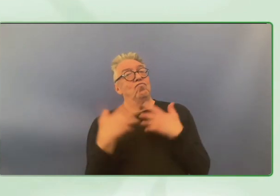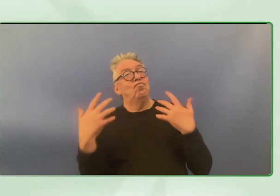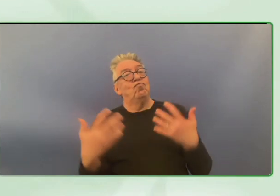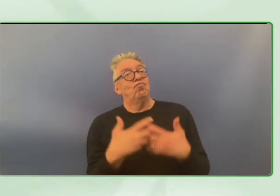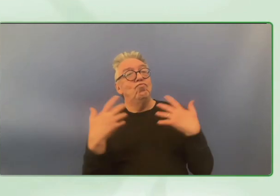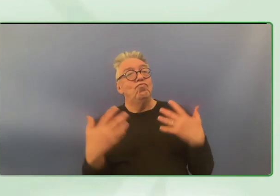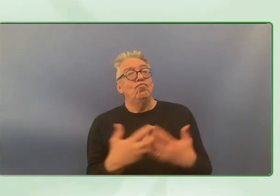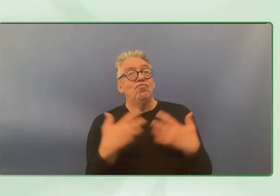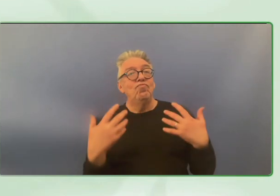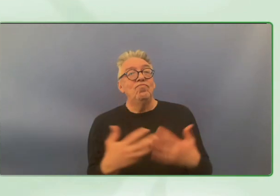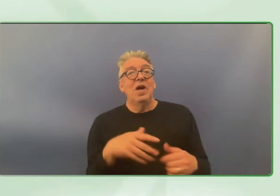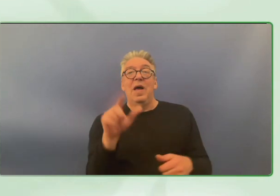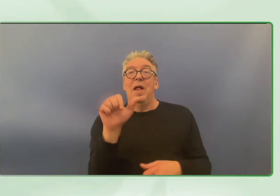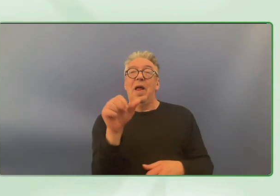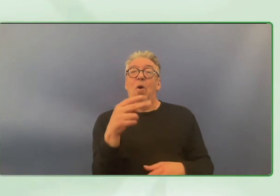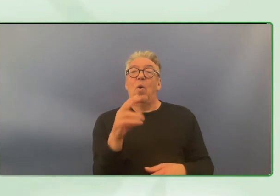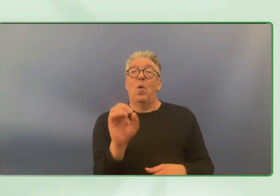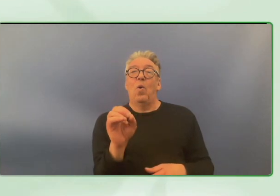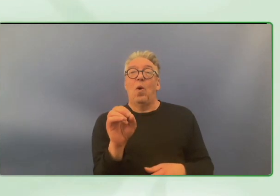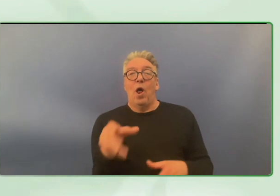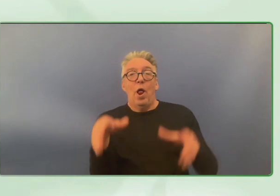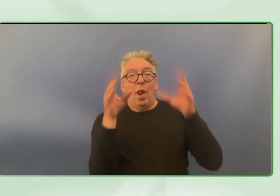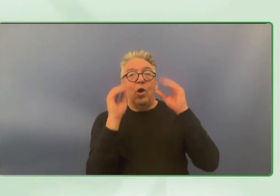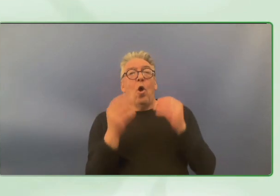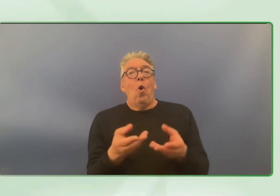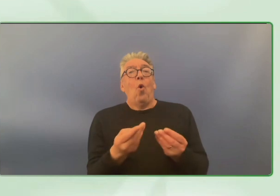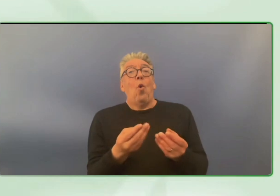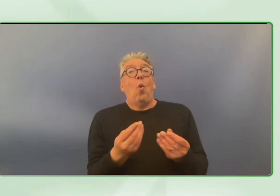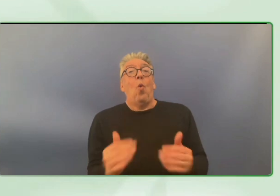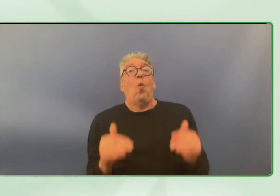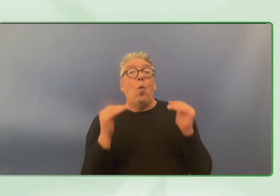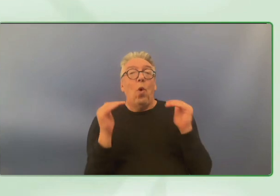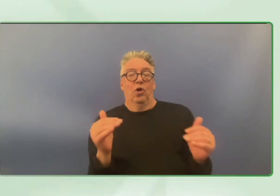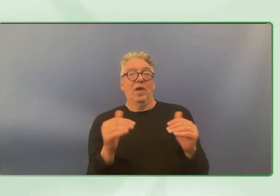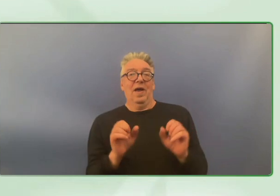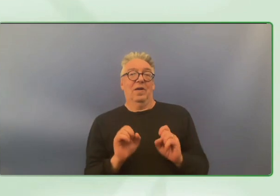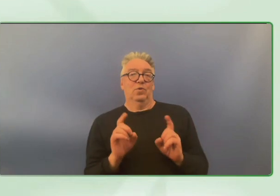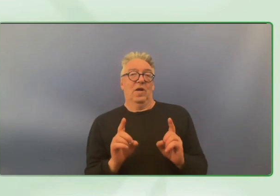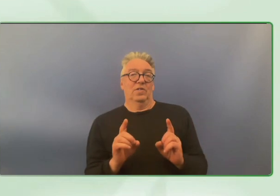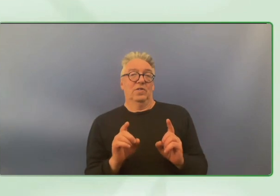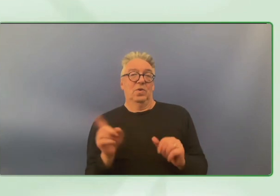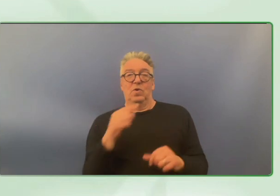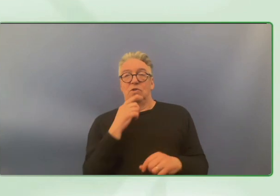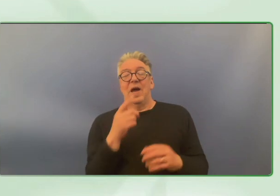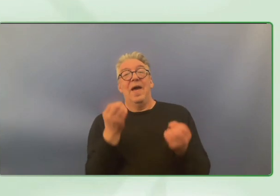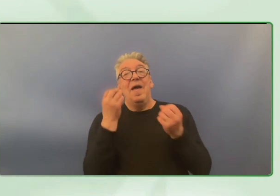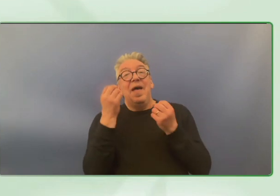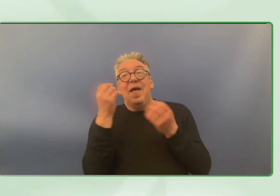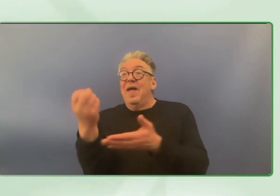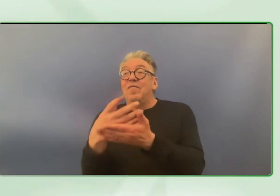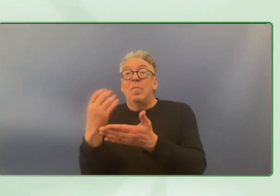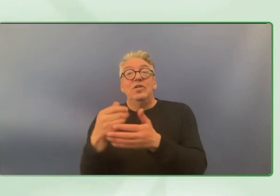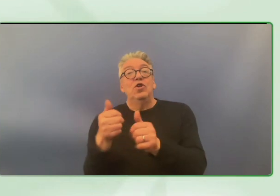learning. It's quality education, and you said it's bridging gaps of information. So I drew a